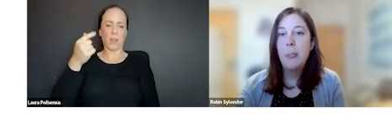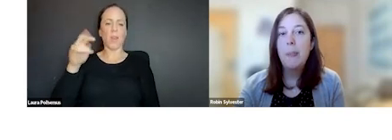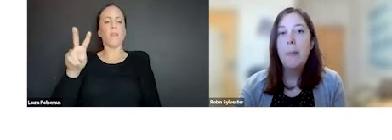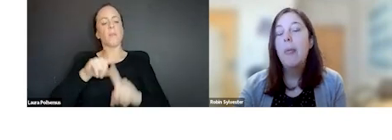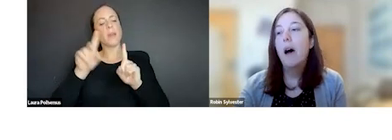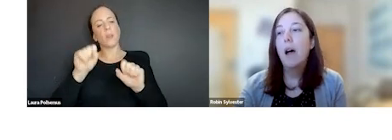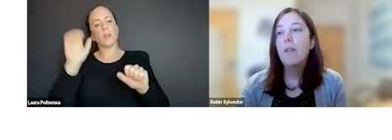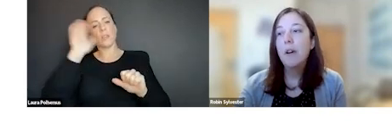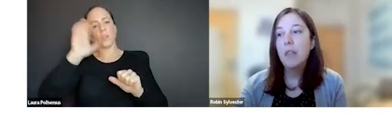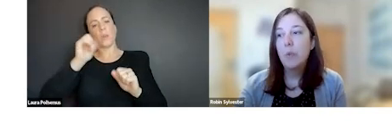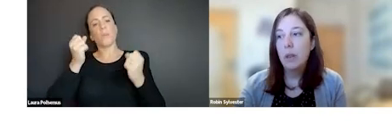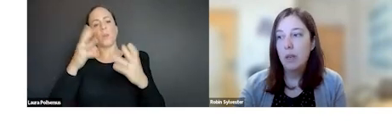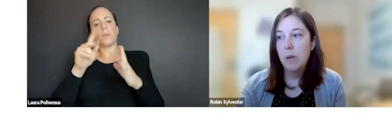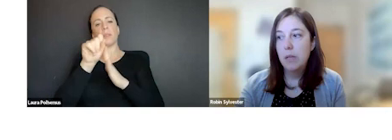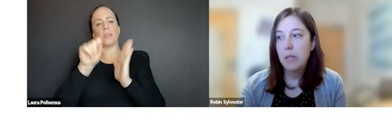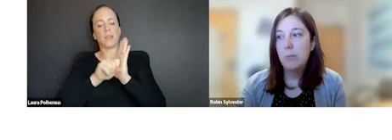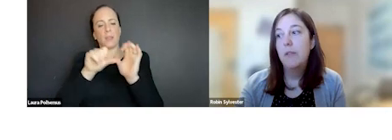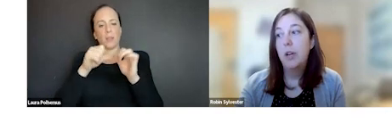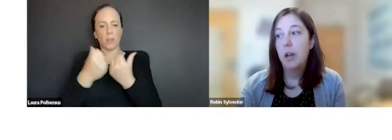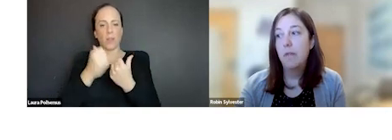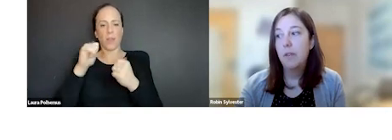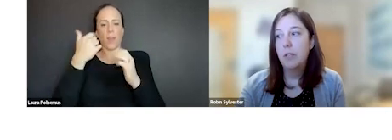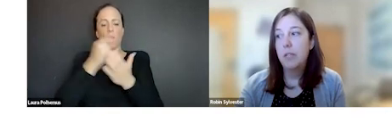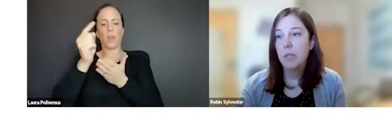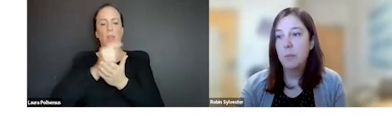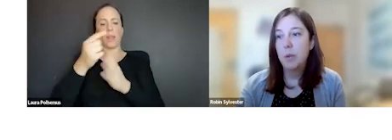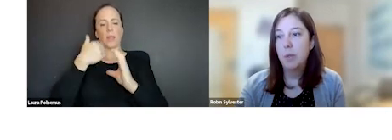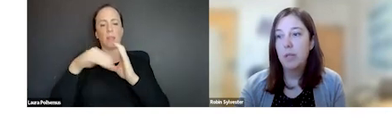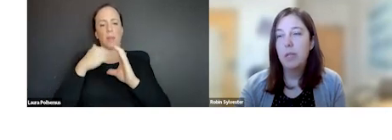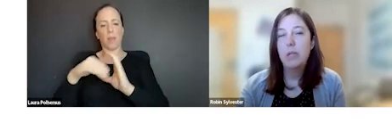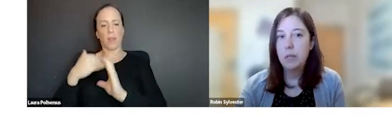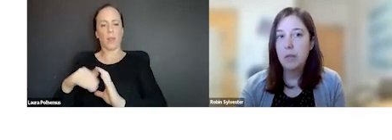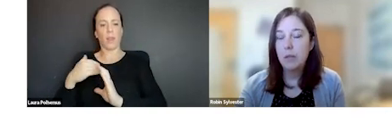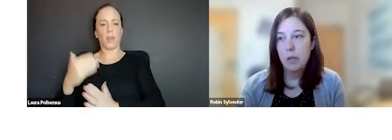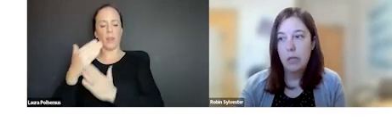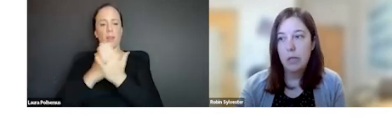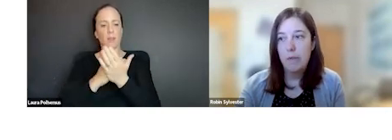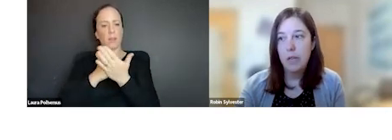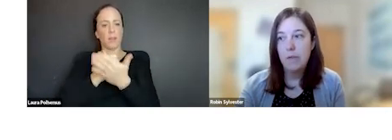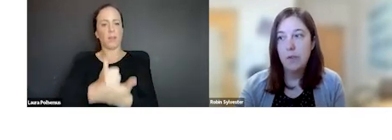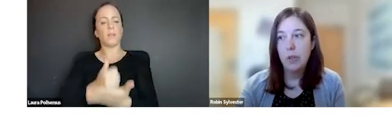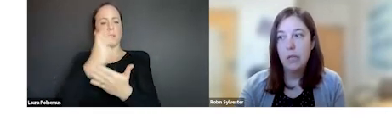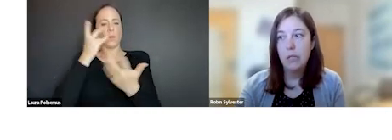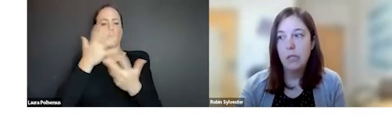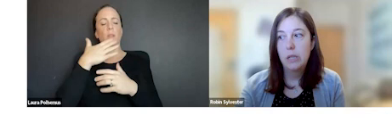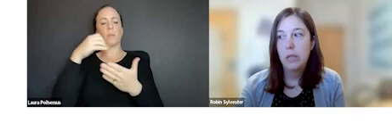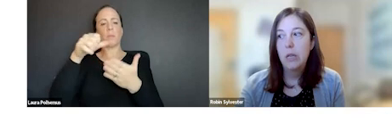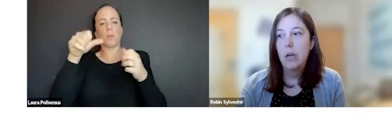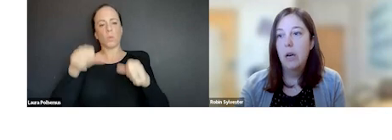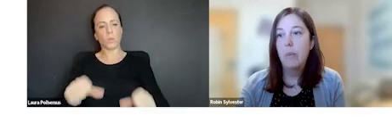agencies. I find the weekly email list to be very helpful to see what's been posted and easier than trying to navigate the full